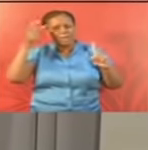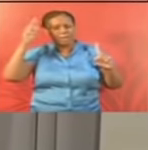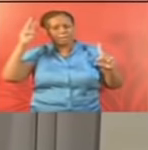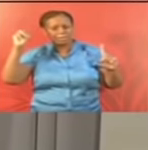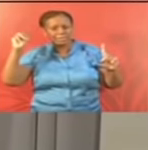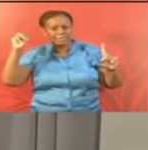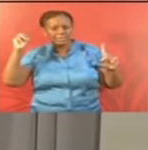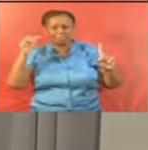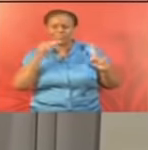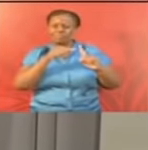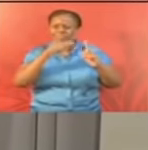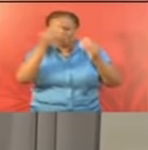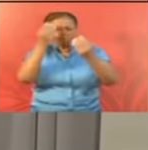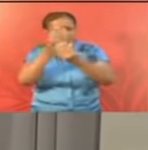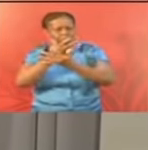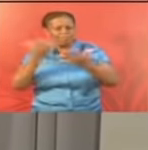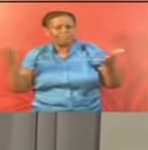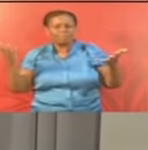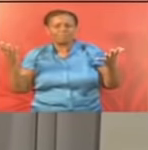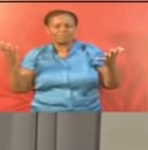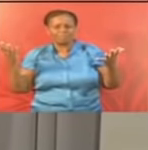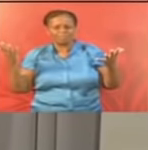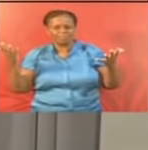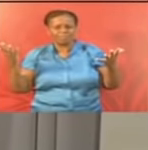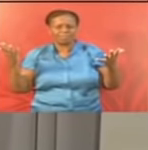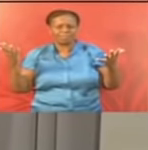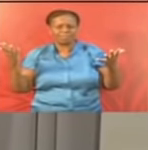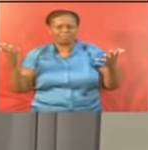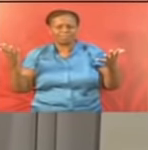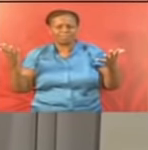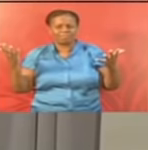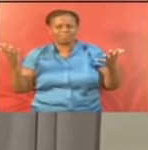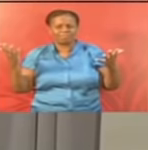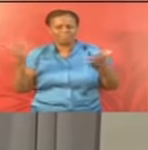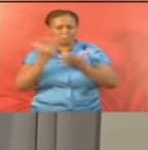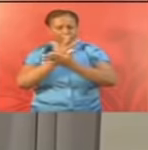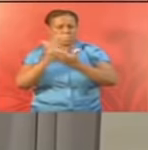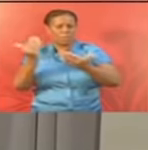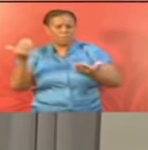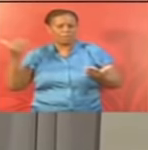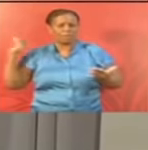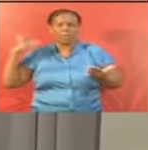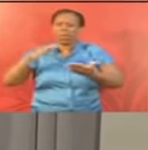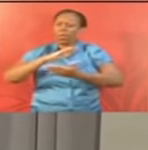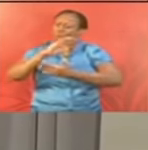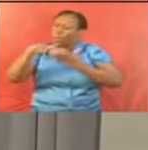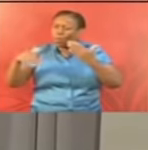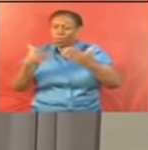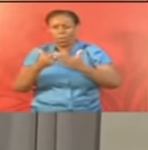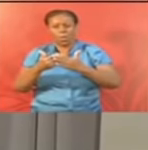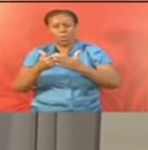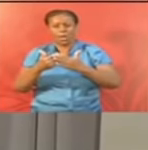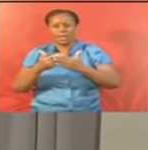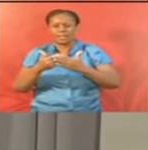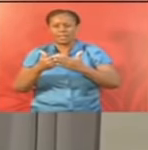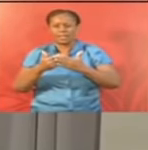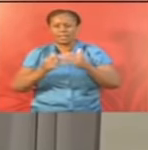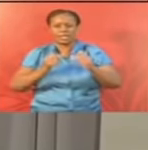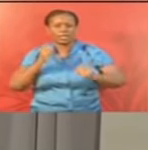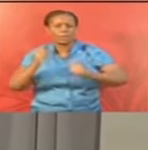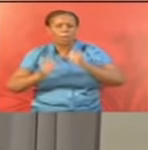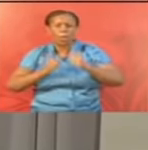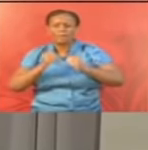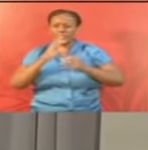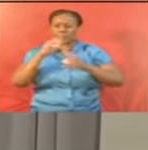ago, that all contact sports will not be allowed. This is why, because we know what will happen with